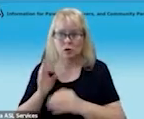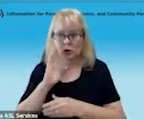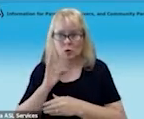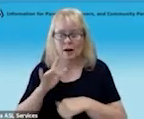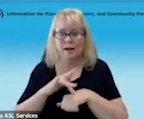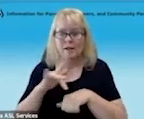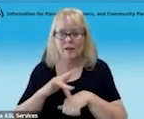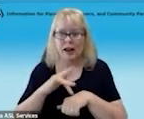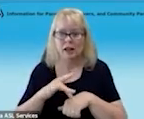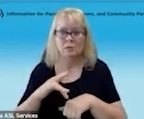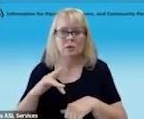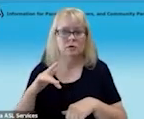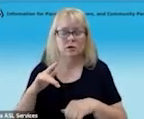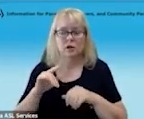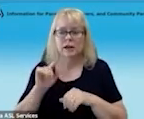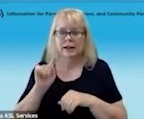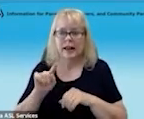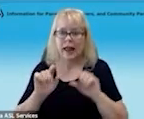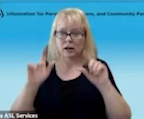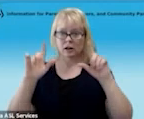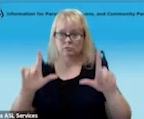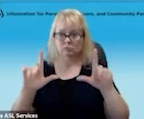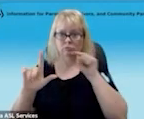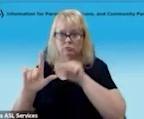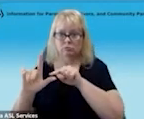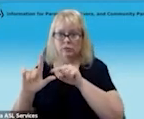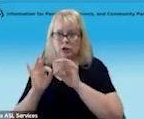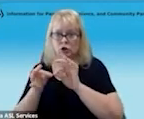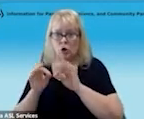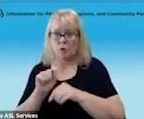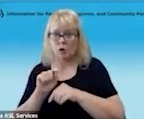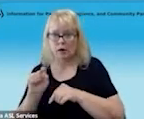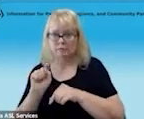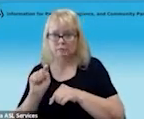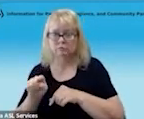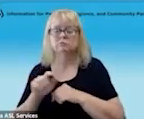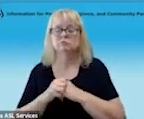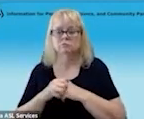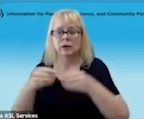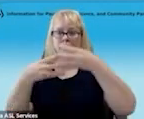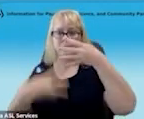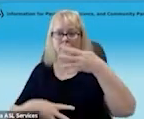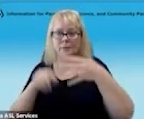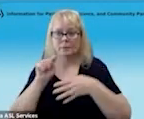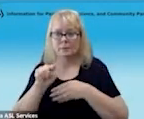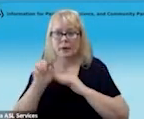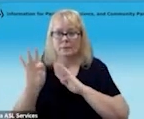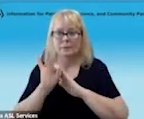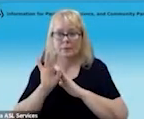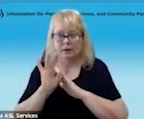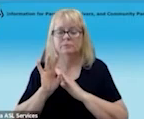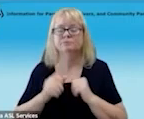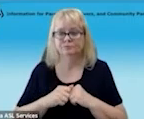also post the link in the chat throughout the webinar. Spanish and Khmer interpretation will